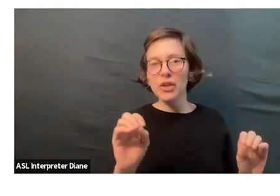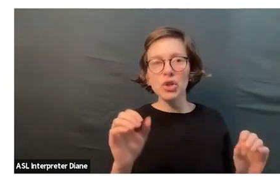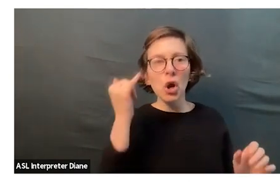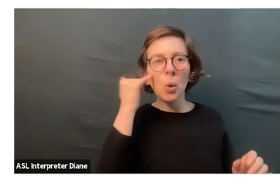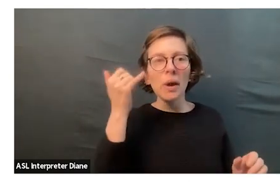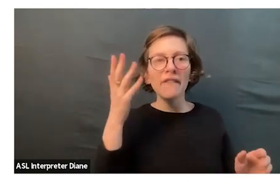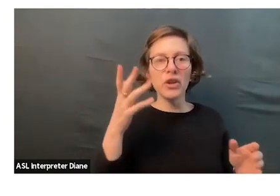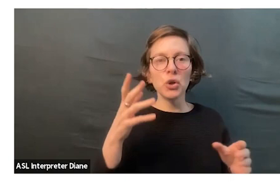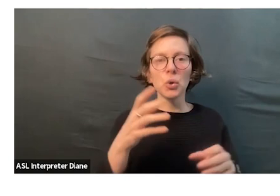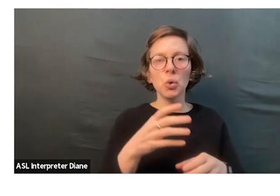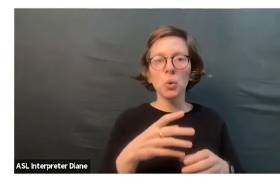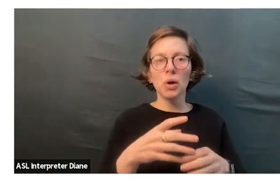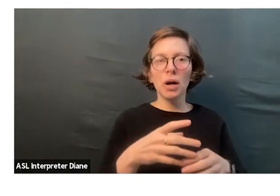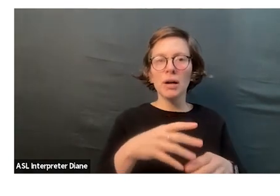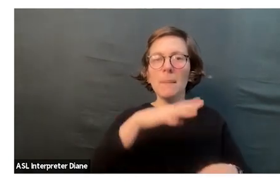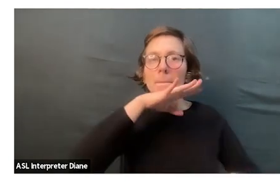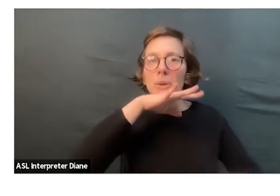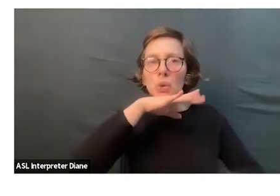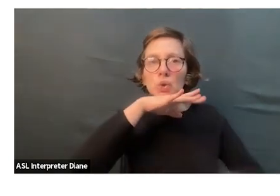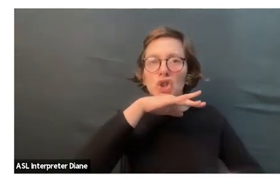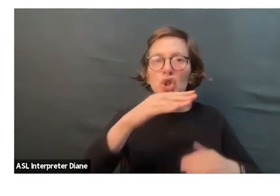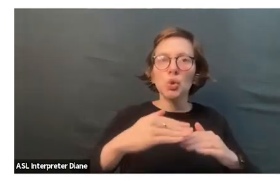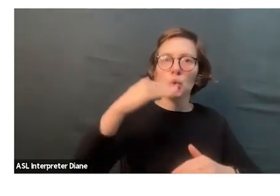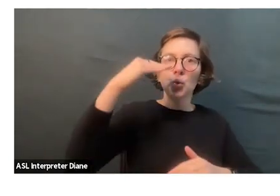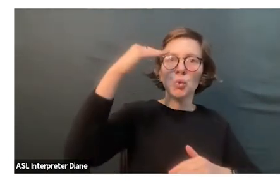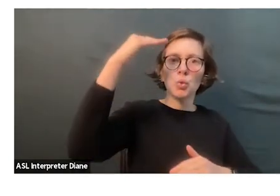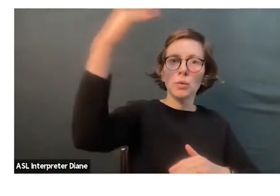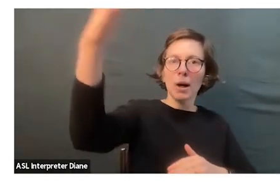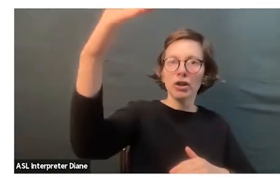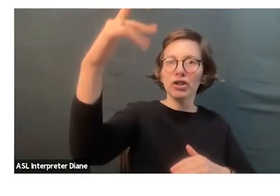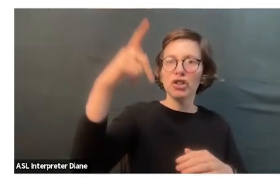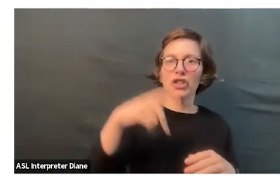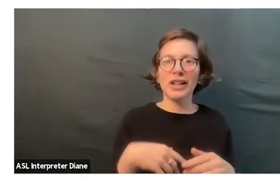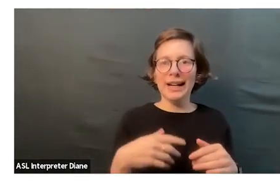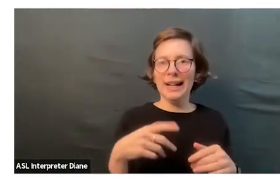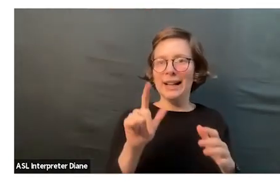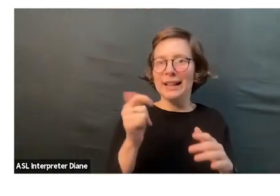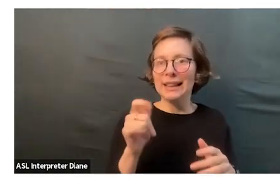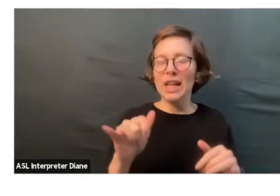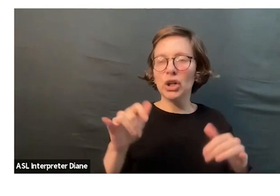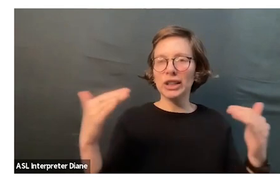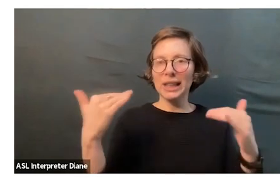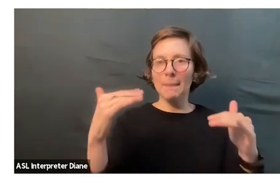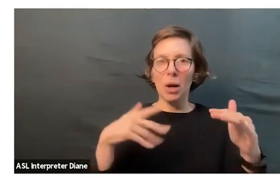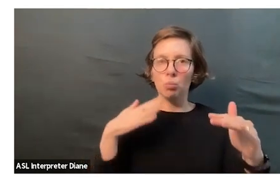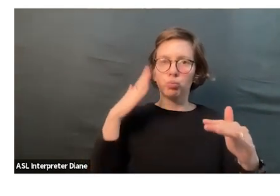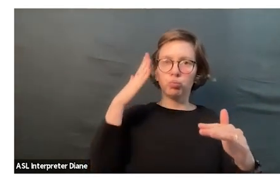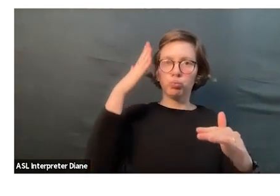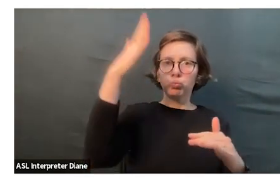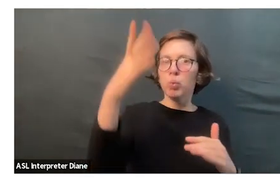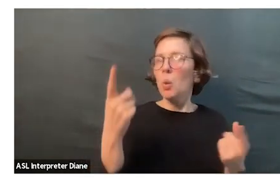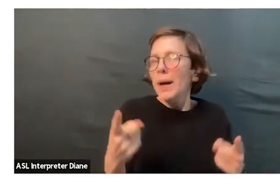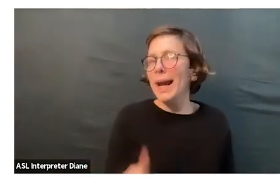or innately barbaric or more prone to criminal activity versus those that are, the corporate